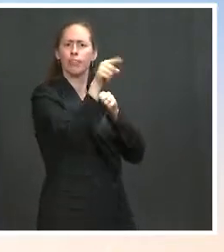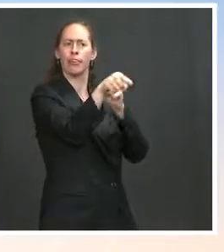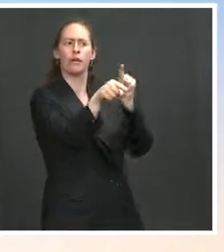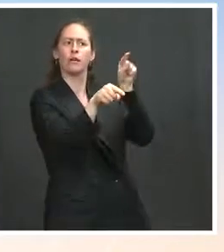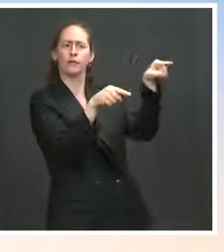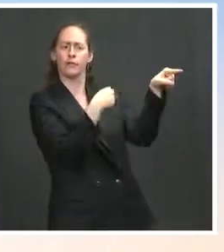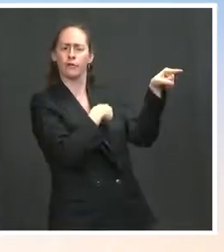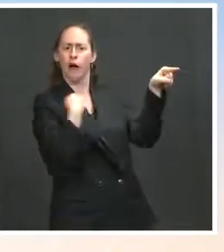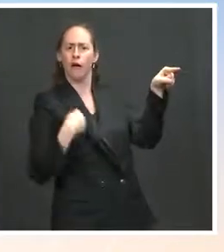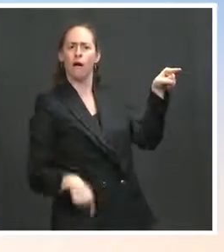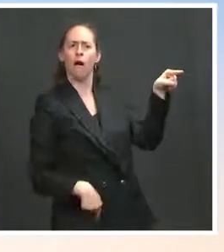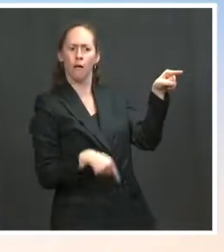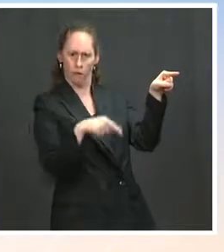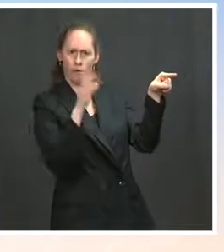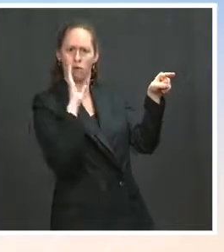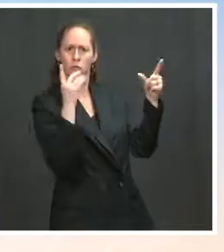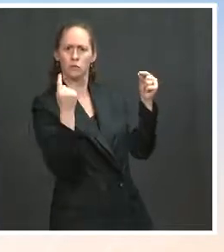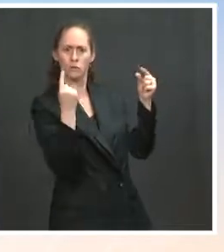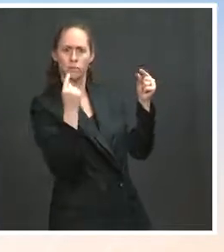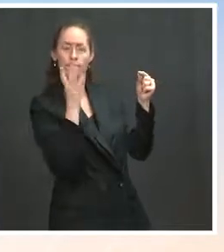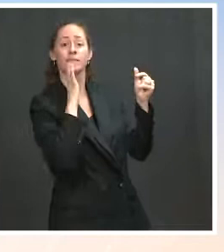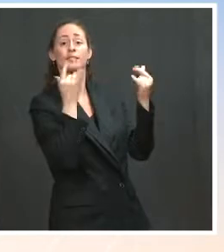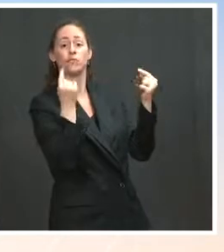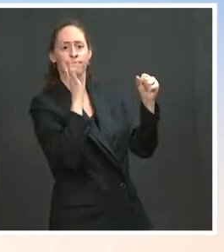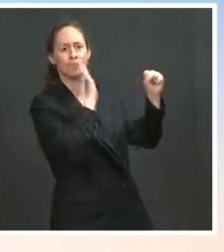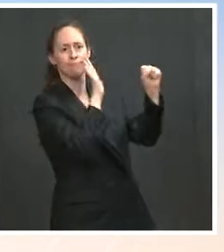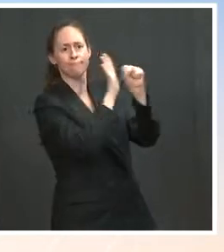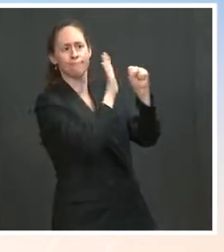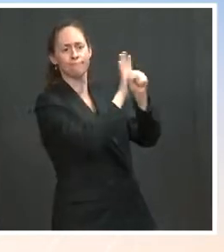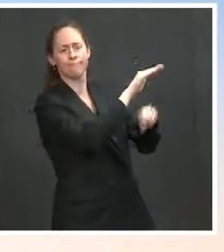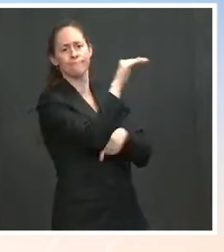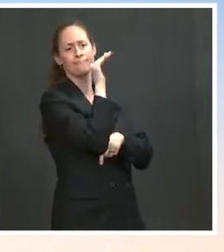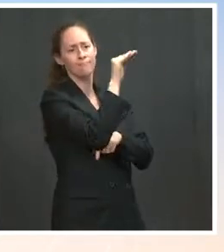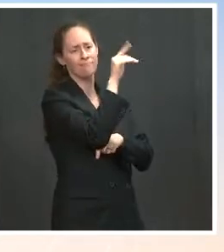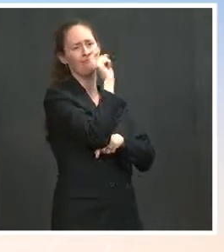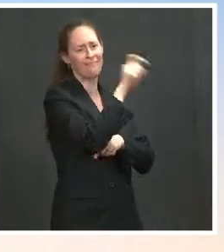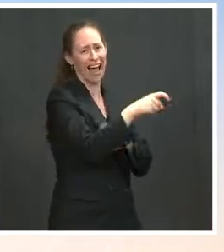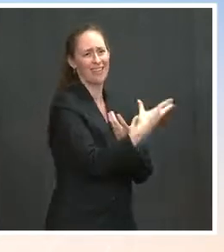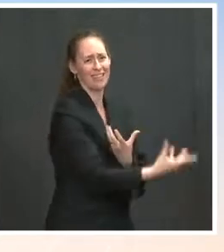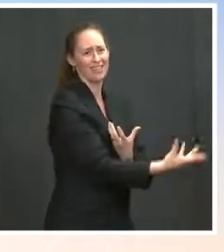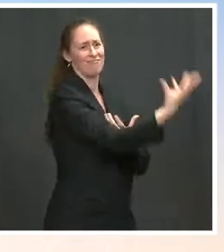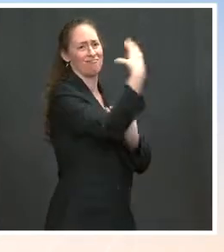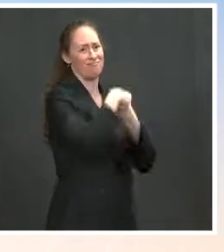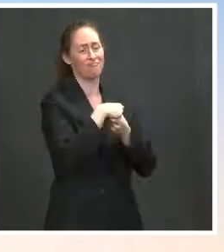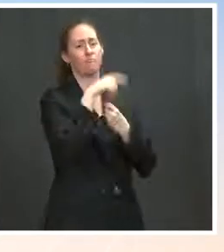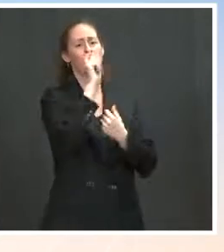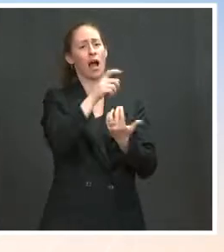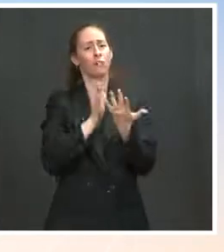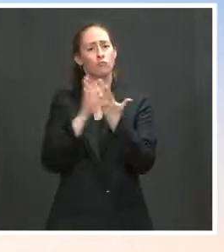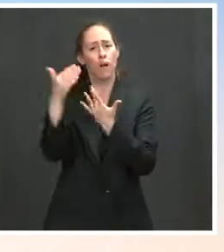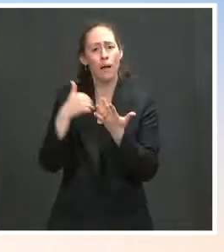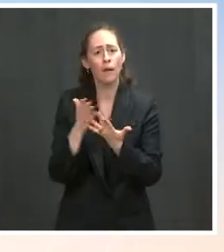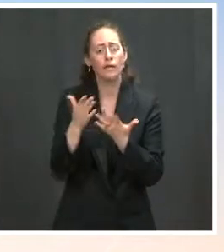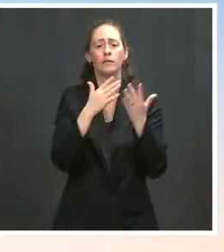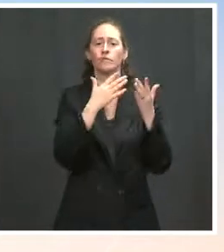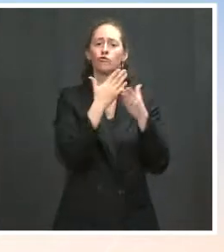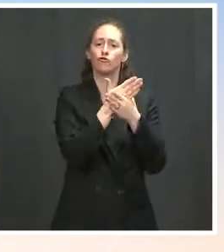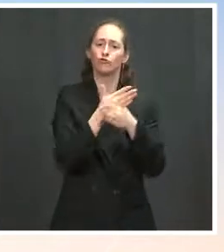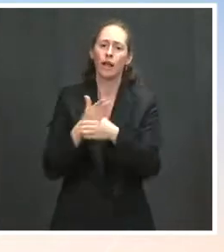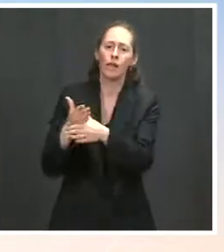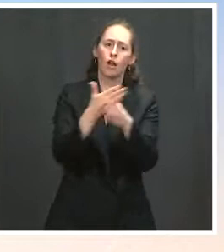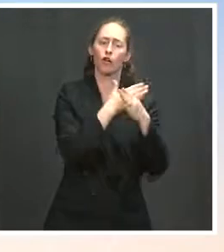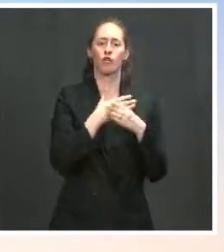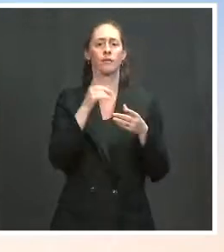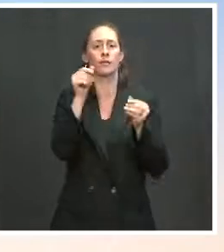to participate in a full, transparent, evidence-based international investigation with